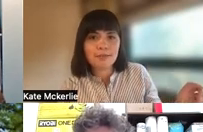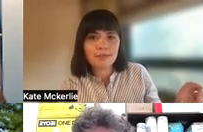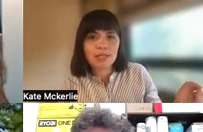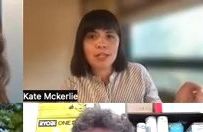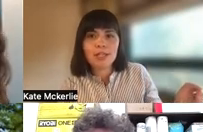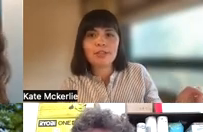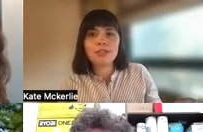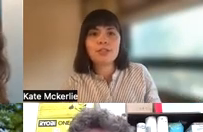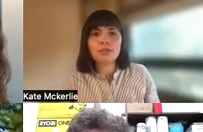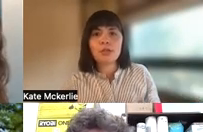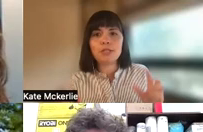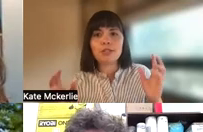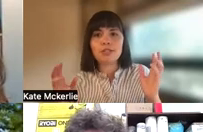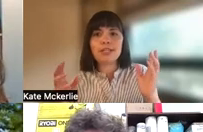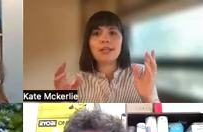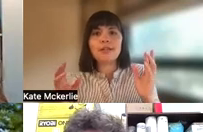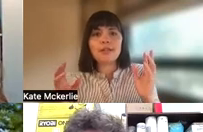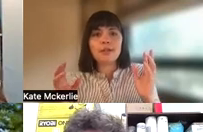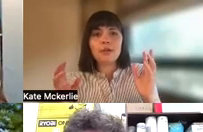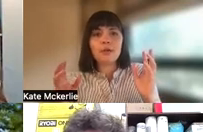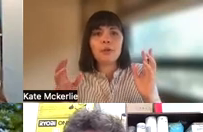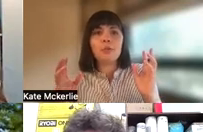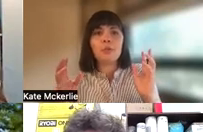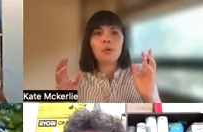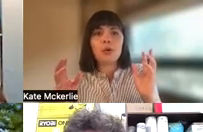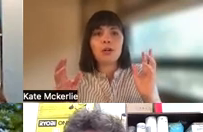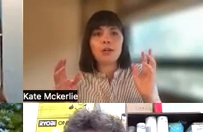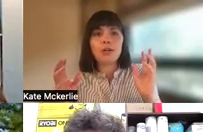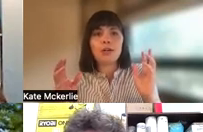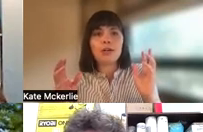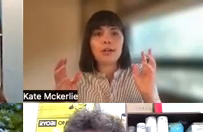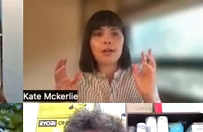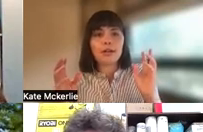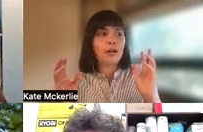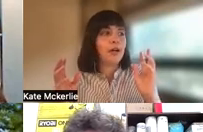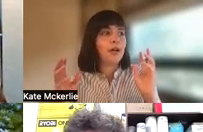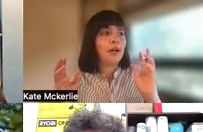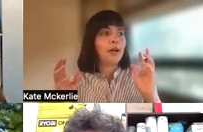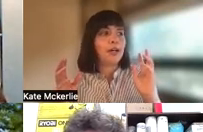ideas. And so this is where we start to get more